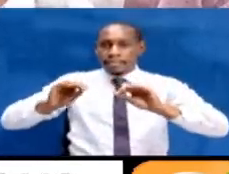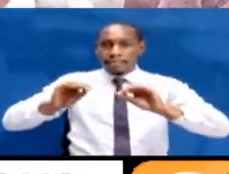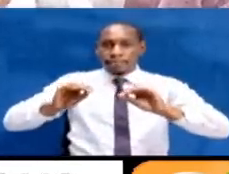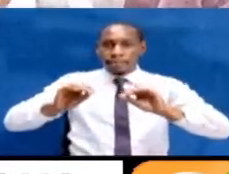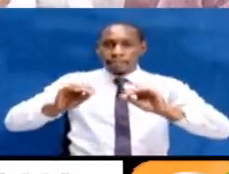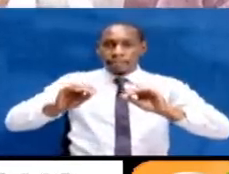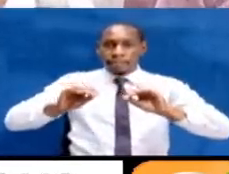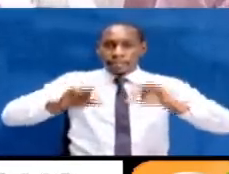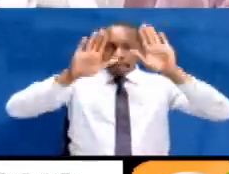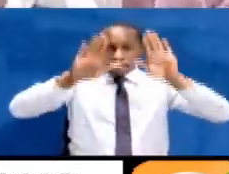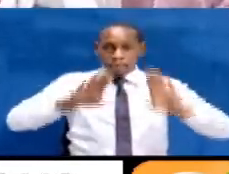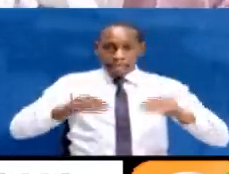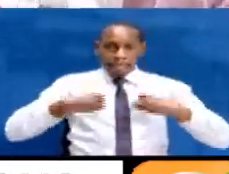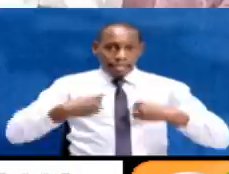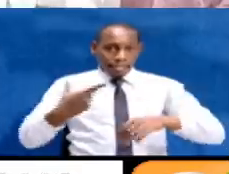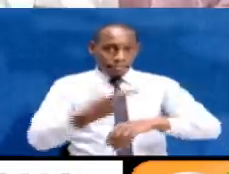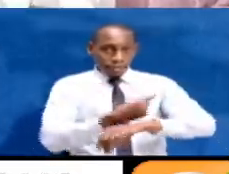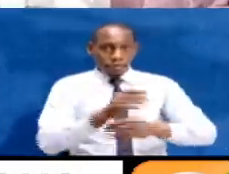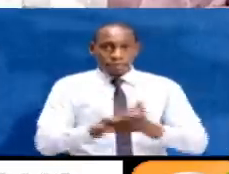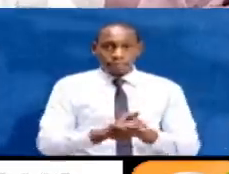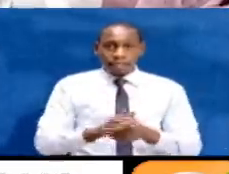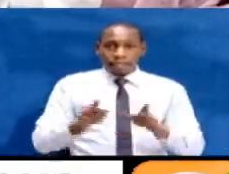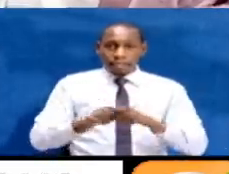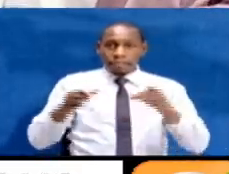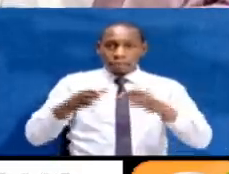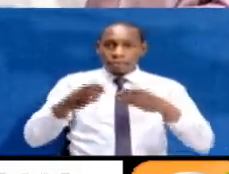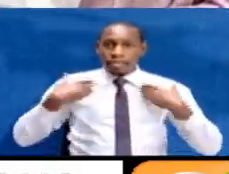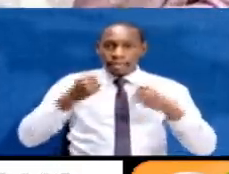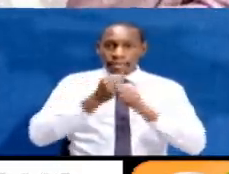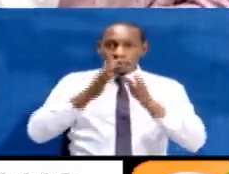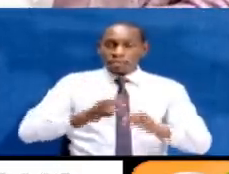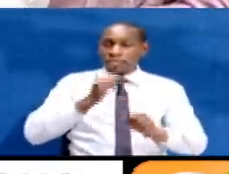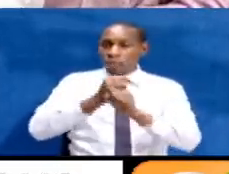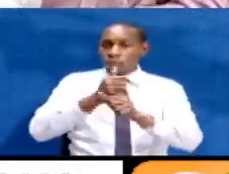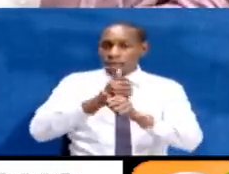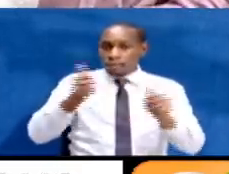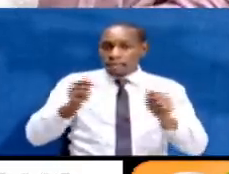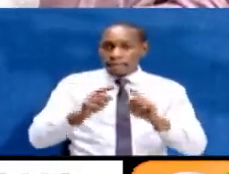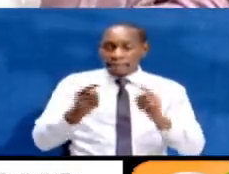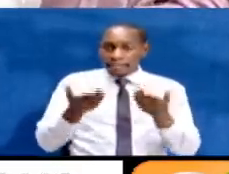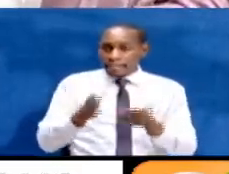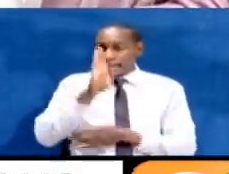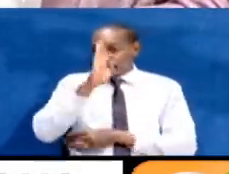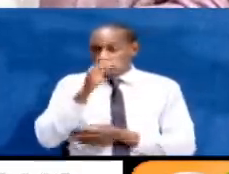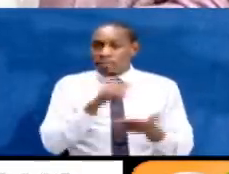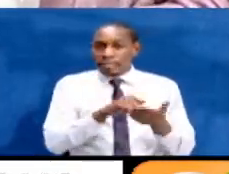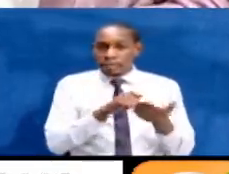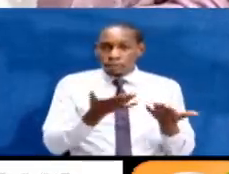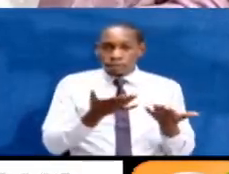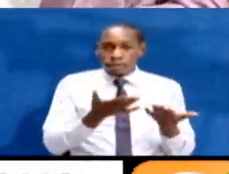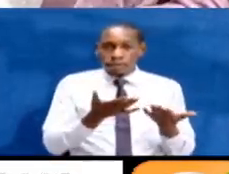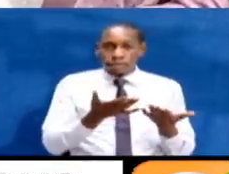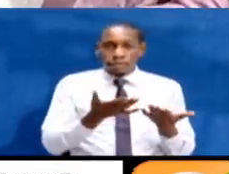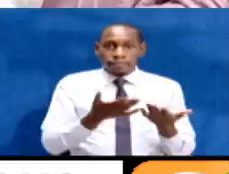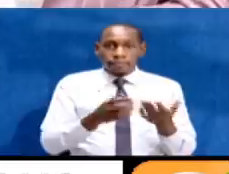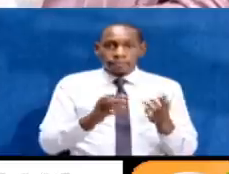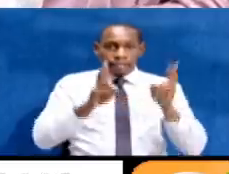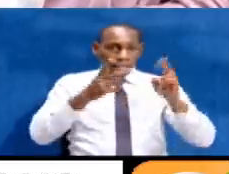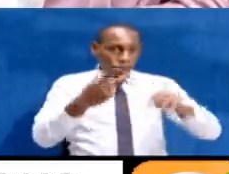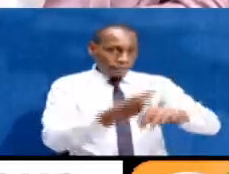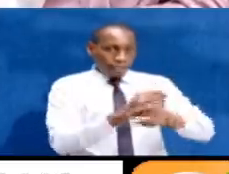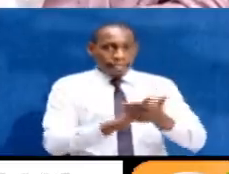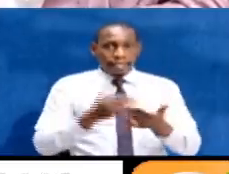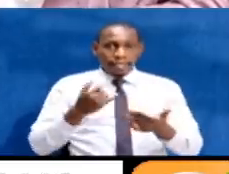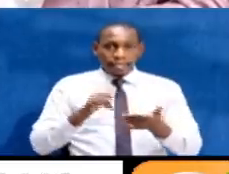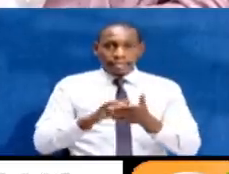about the importance of vaccine. We have community health workers who are really good at this, and I'm not sure that they are really engaged in terms of now giving information about the vaccine.